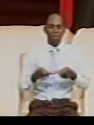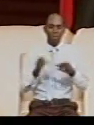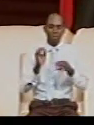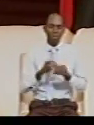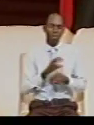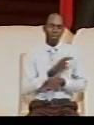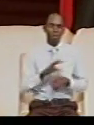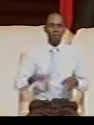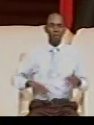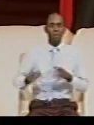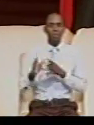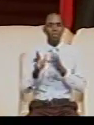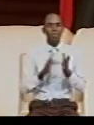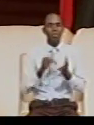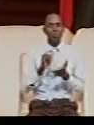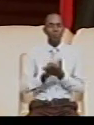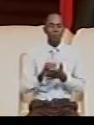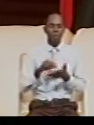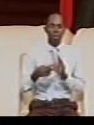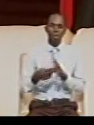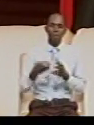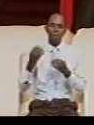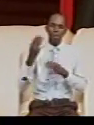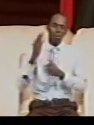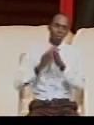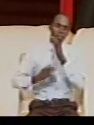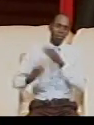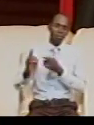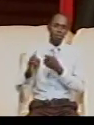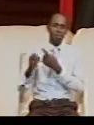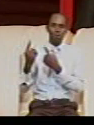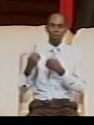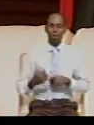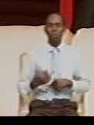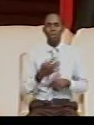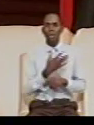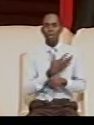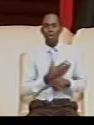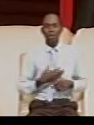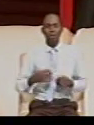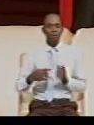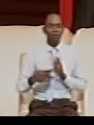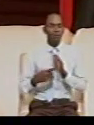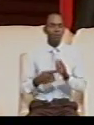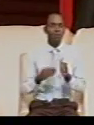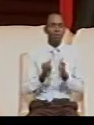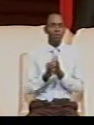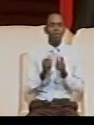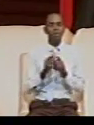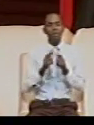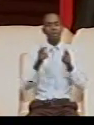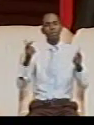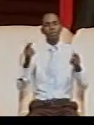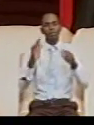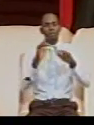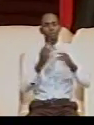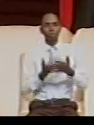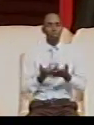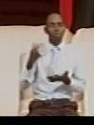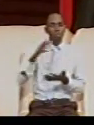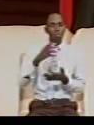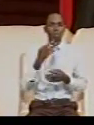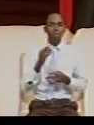in the ages to come he might show the exceeding riches of his grace in